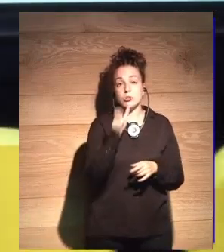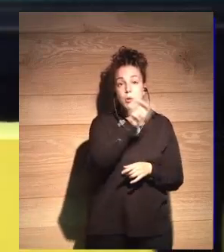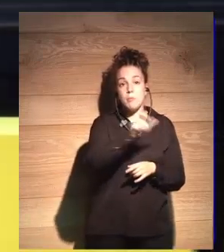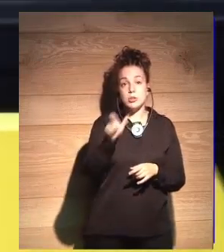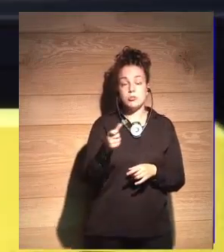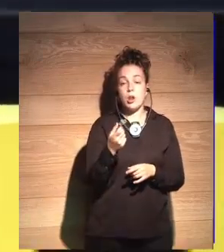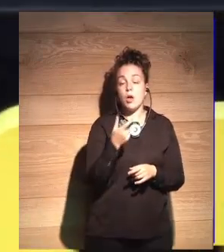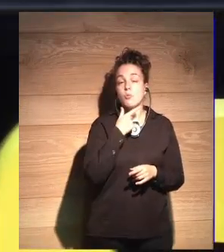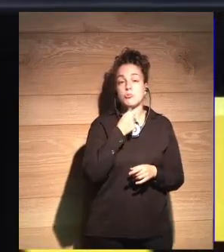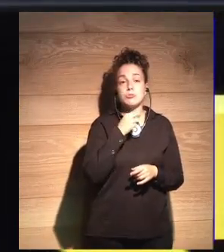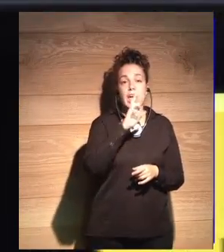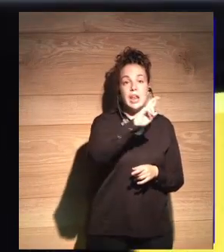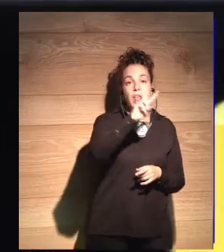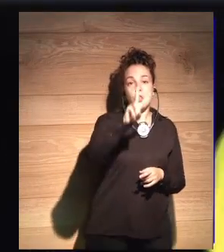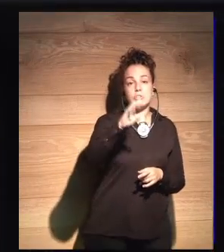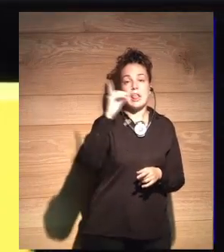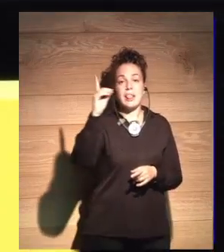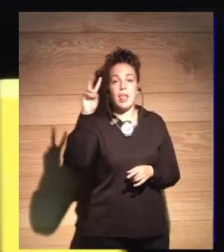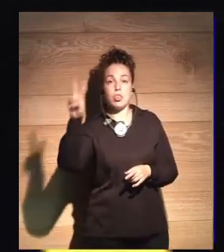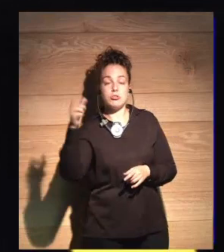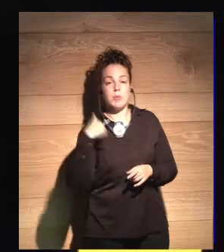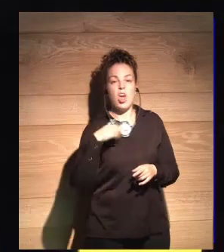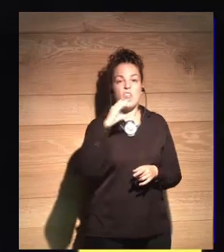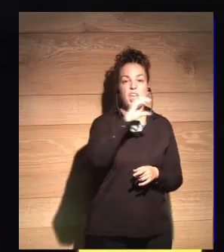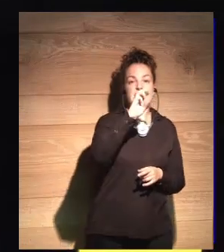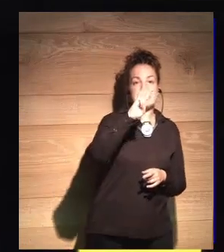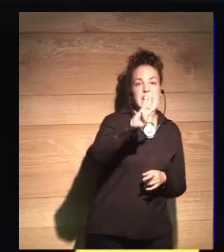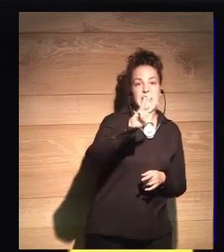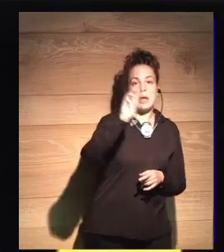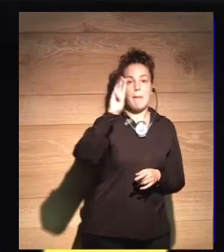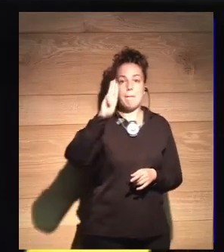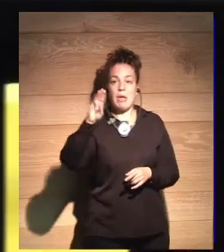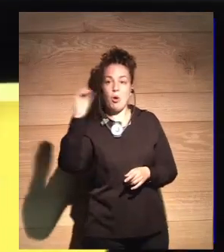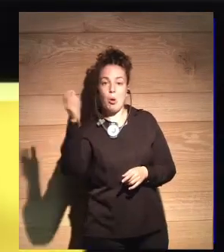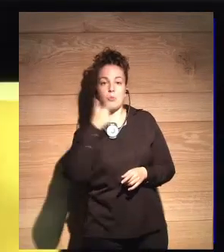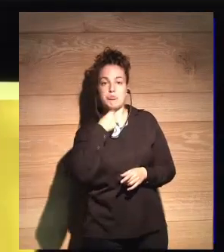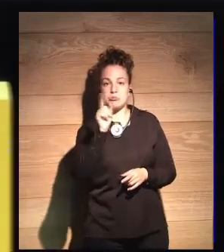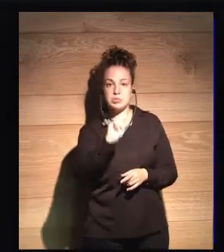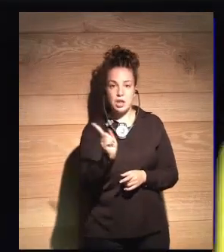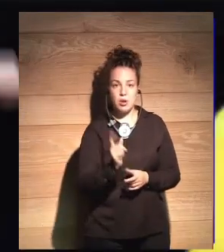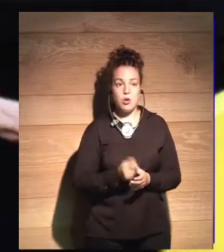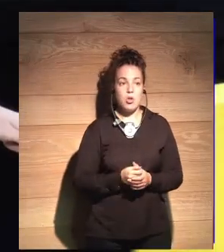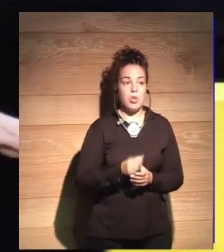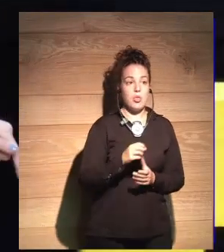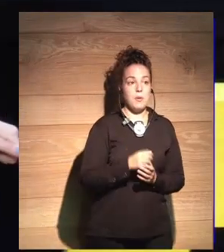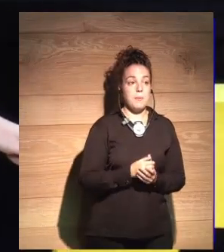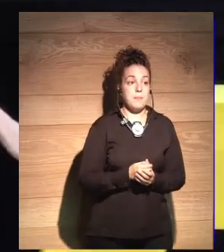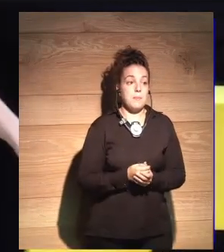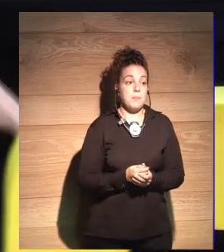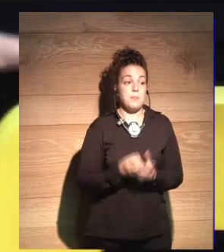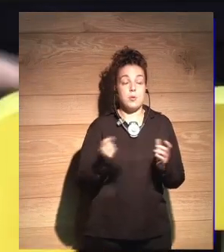Because C-3PO might be fluent in 2 million languages, but he's annoying in every single one of those